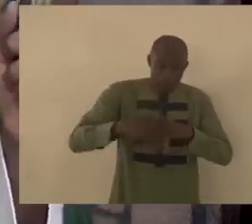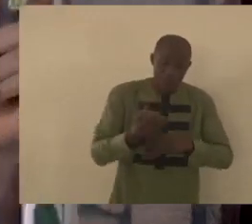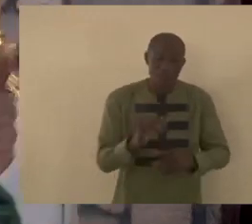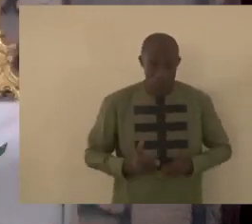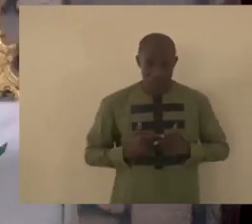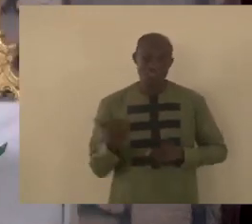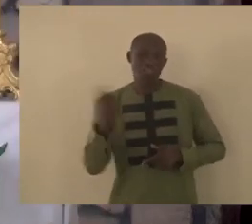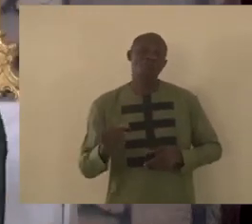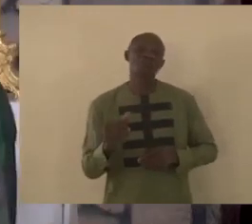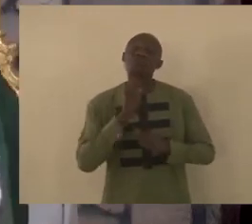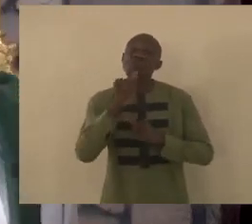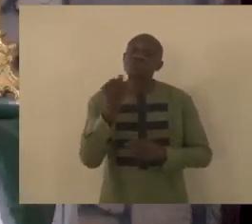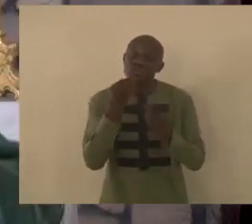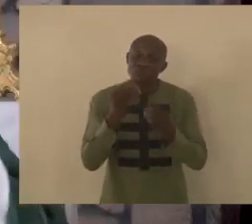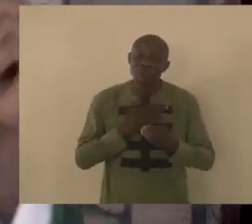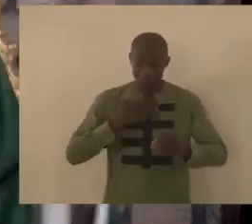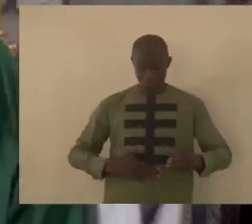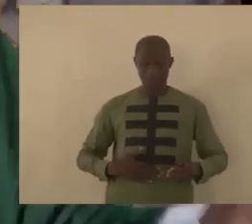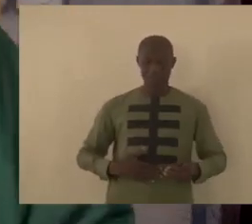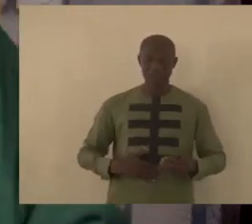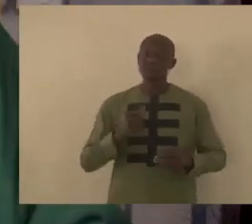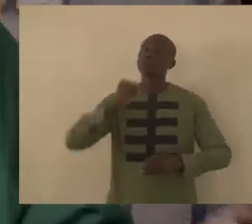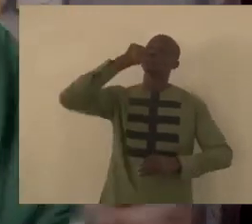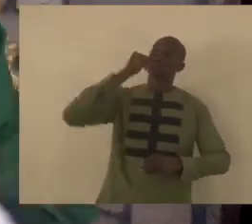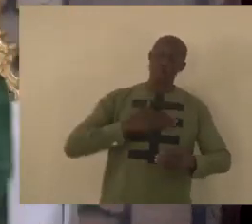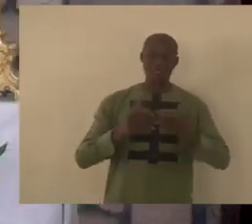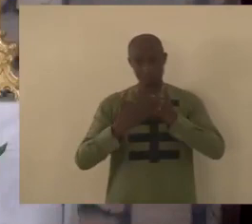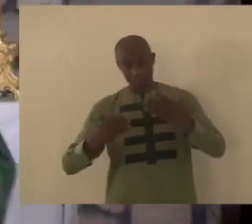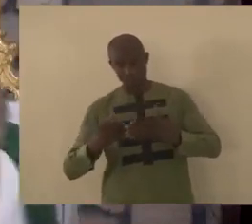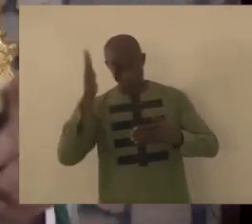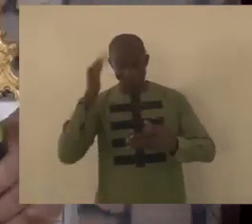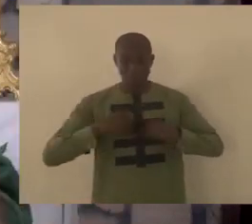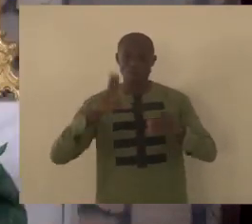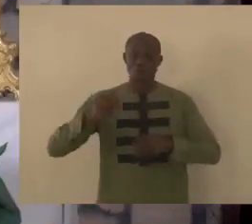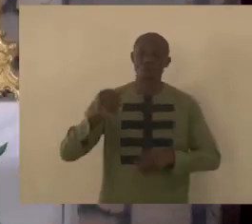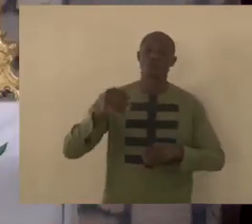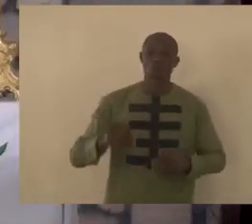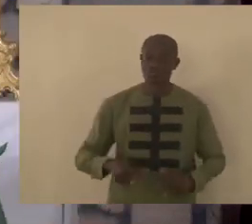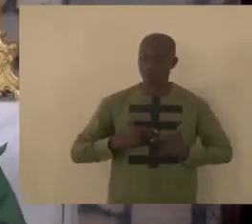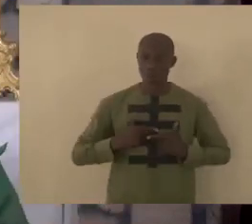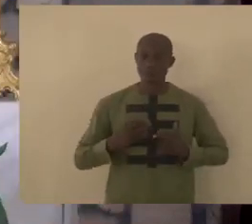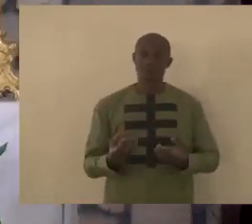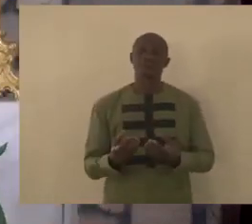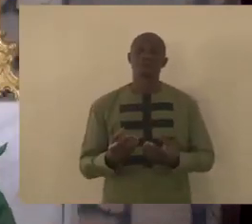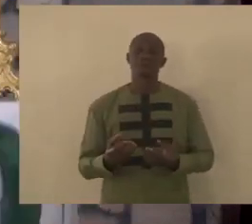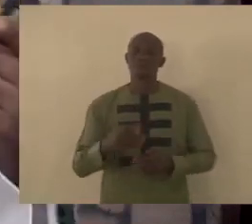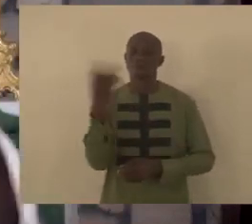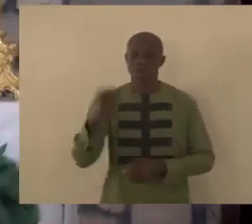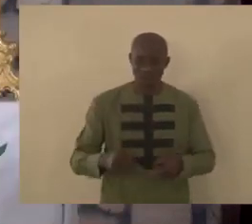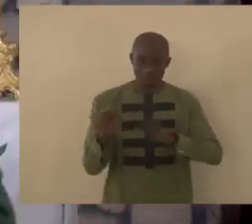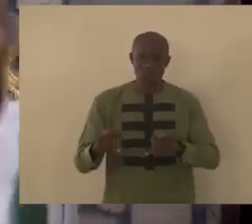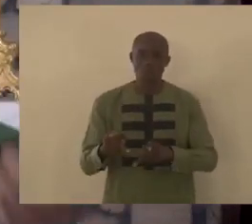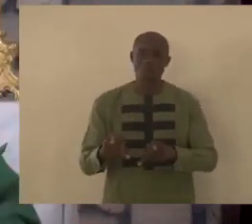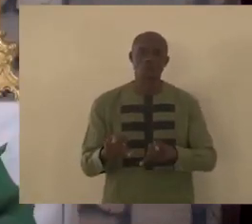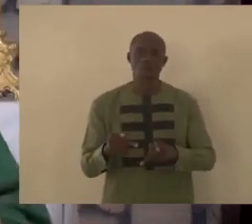them, I'm the bread of life. Anyone who does not eat my body and drinks my blood will have no life in him. The people were offended. How can this man